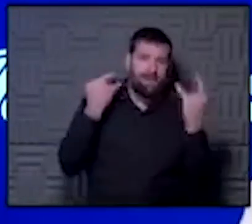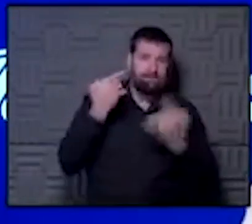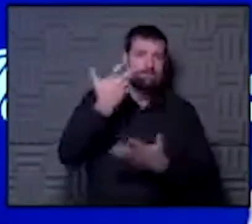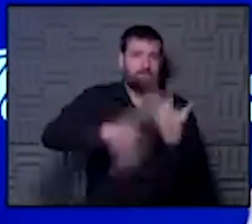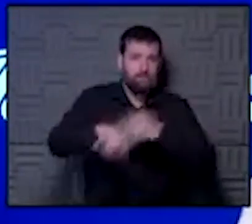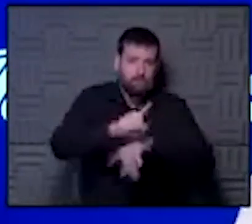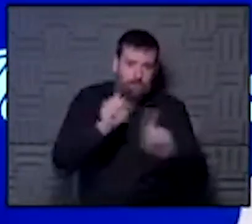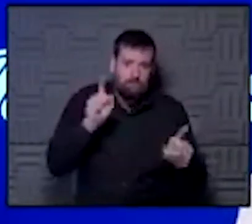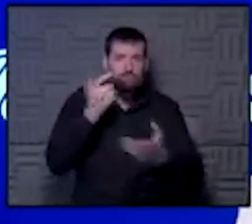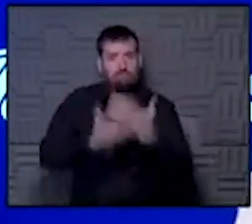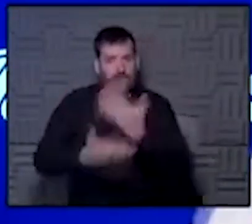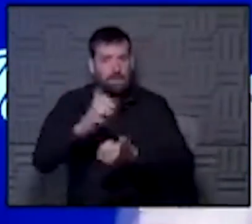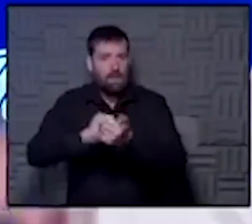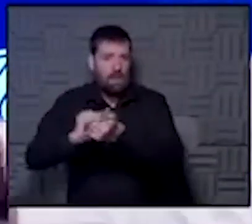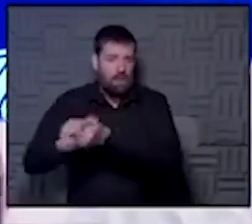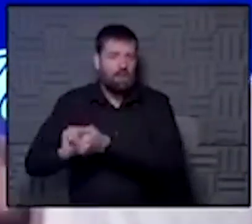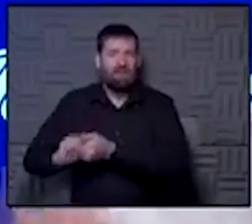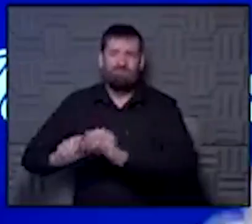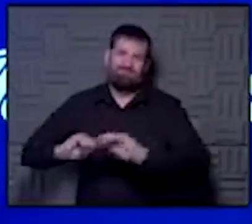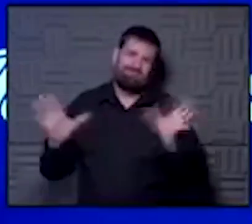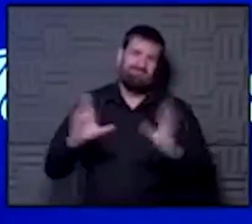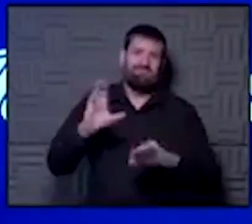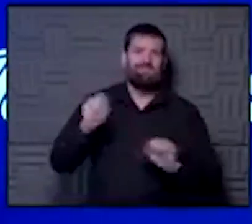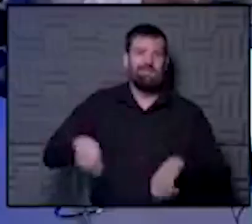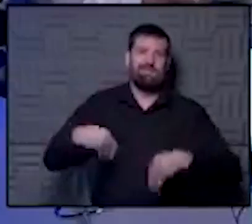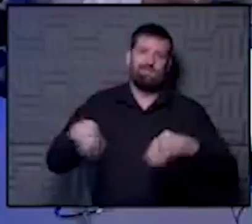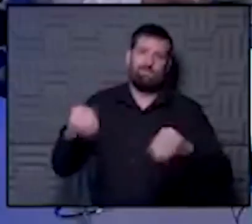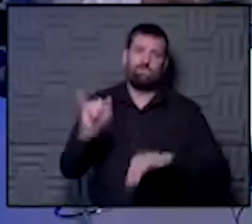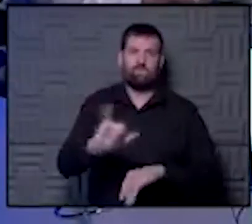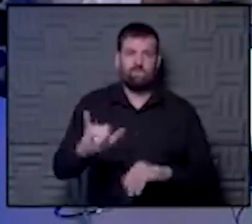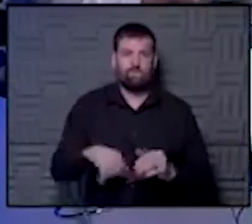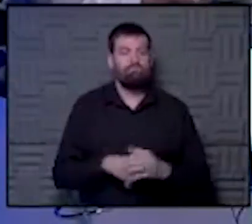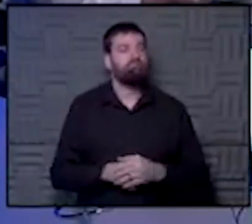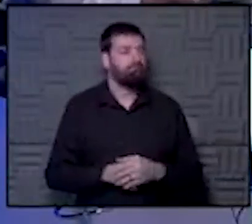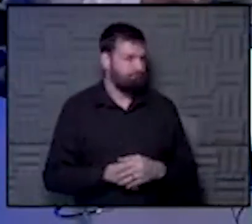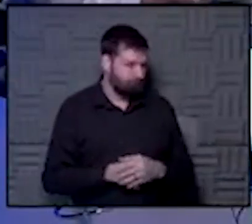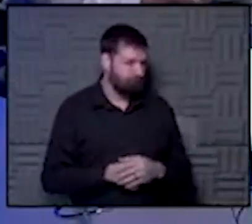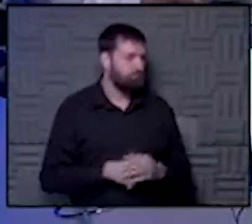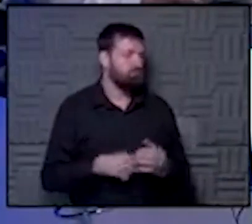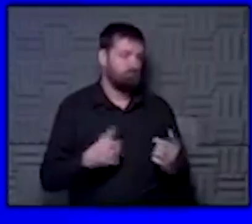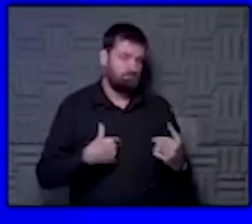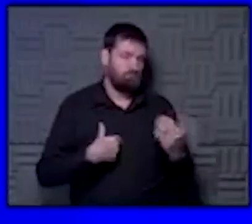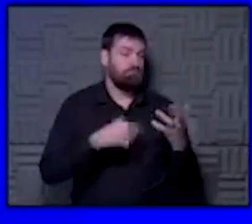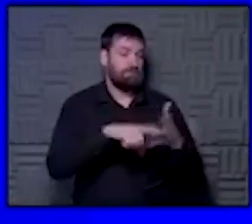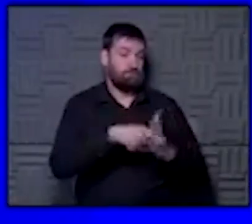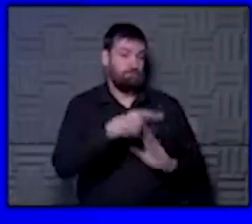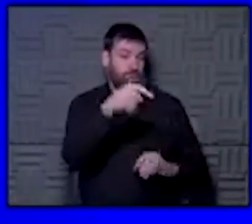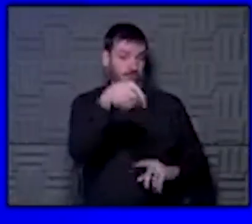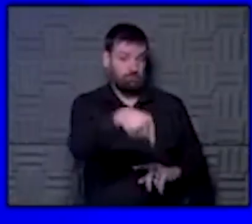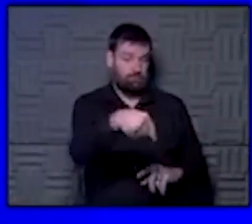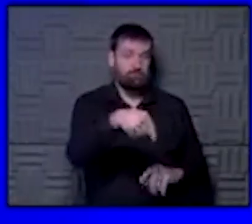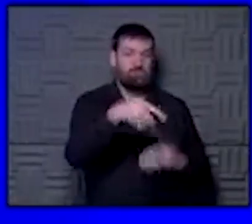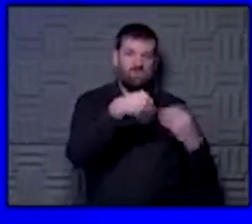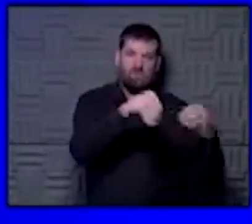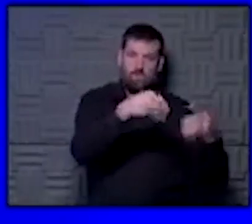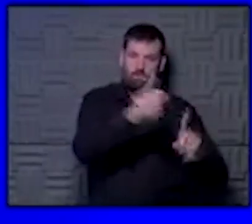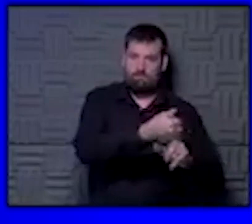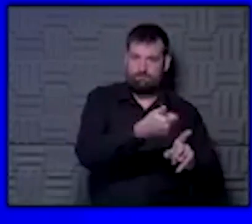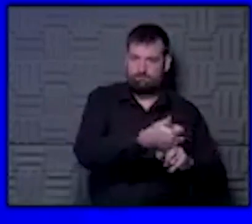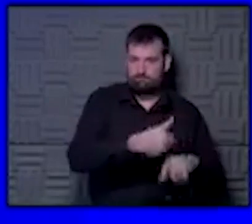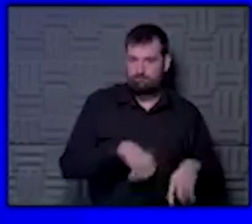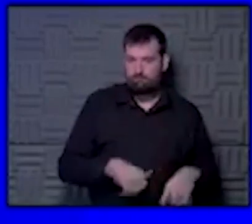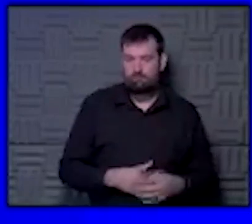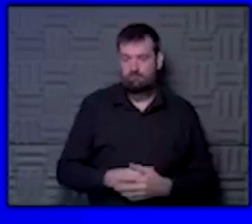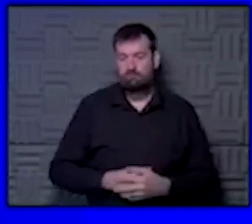social distancing and washing, then I think you can do it in retail outlets. Yeah, I think it does start there at the store. So whether